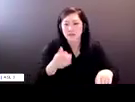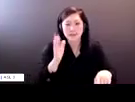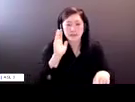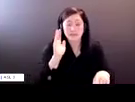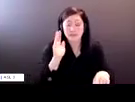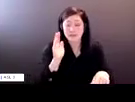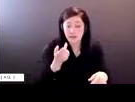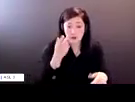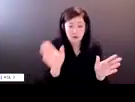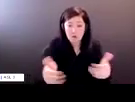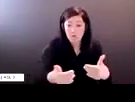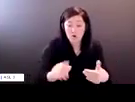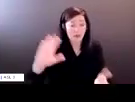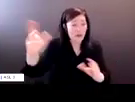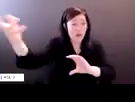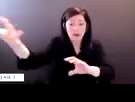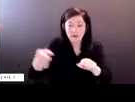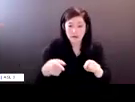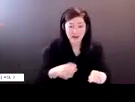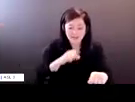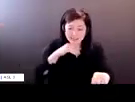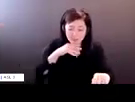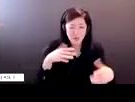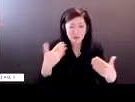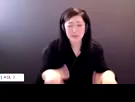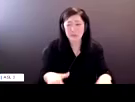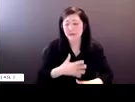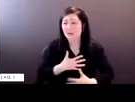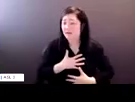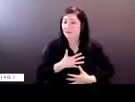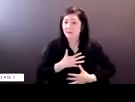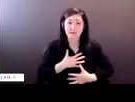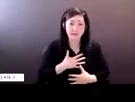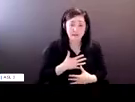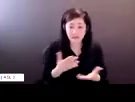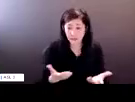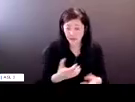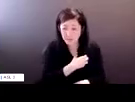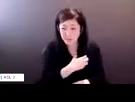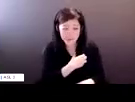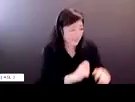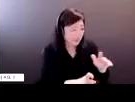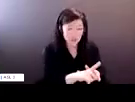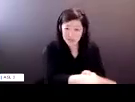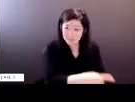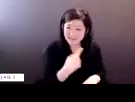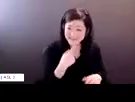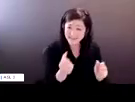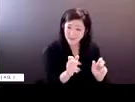disgusted at the conditions that her mum had been living in. How could the police do a welfare check and say that this was